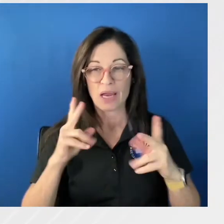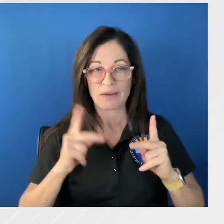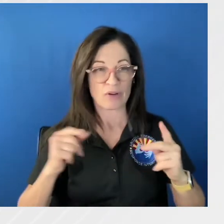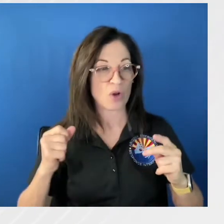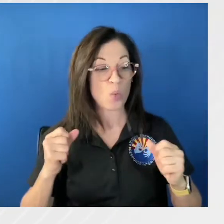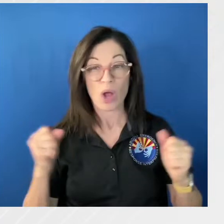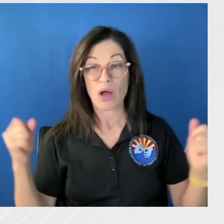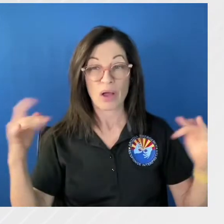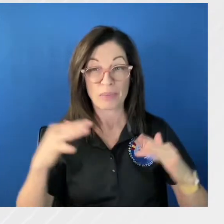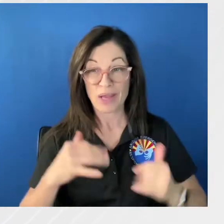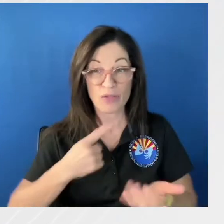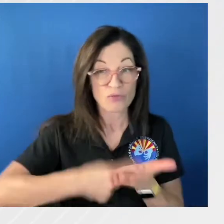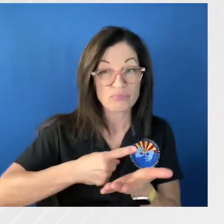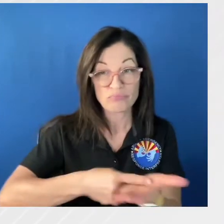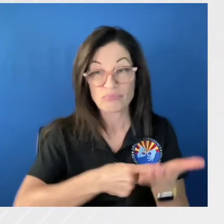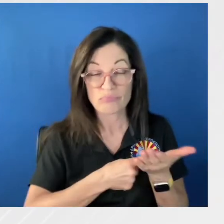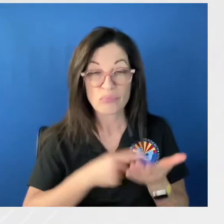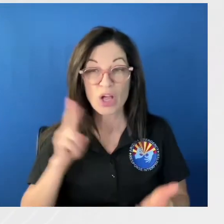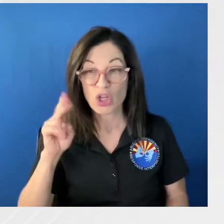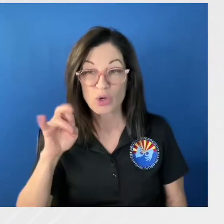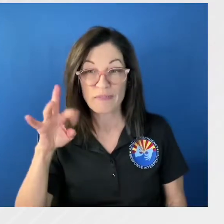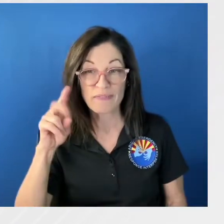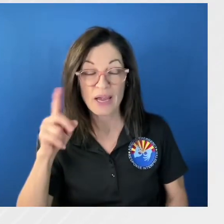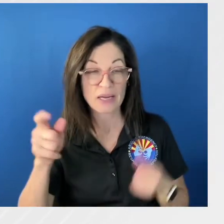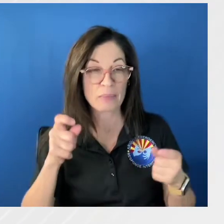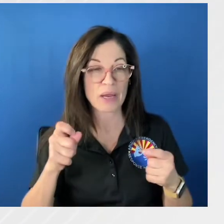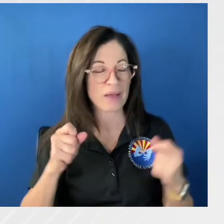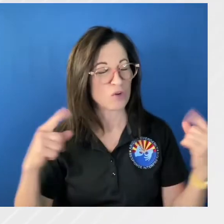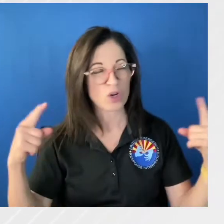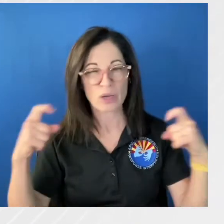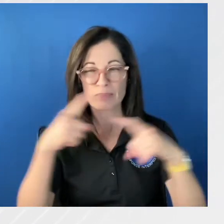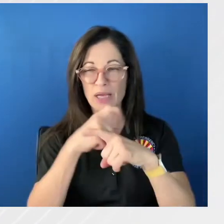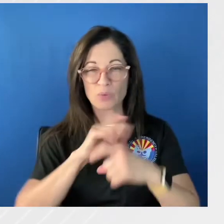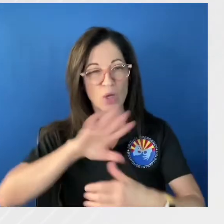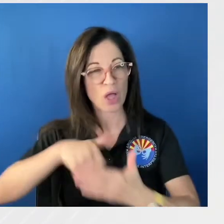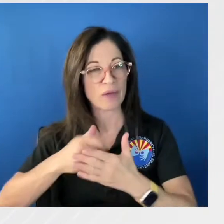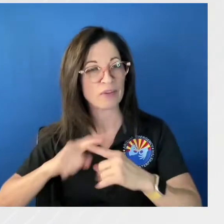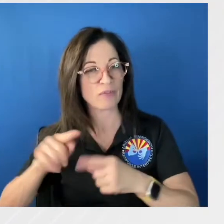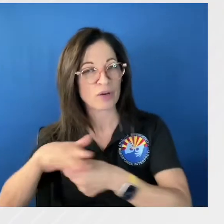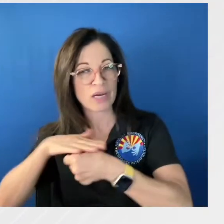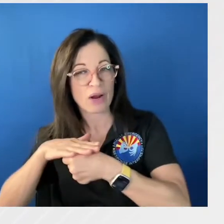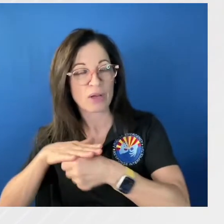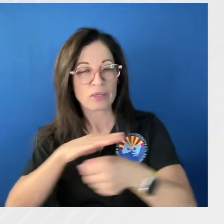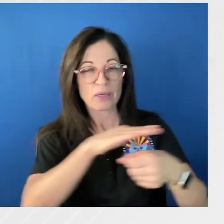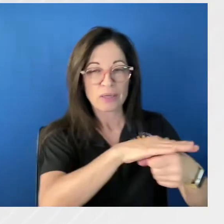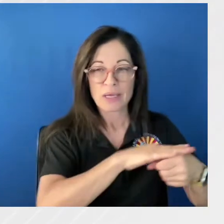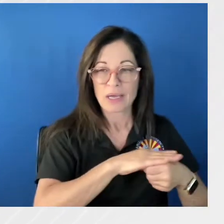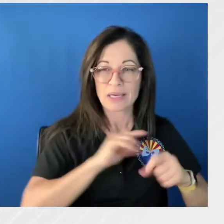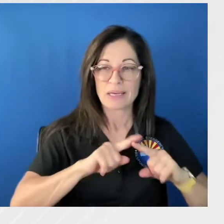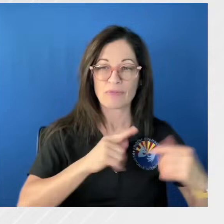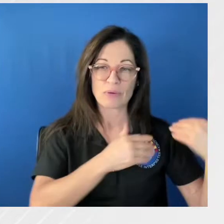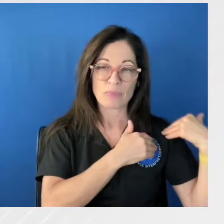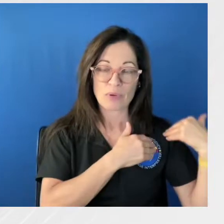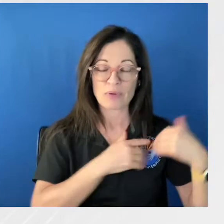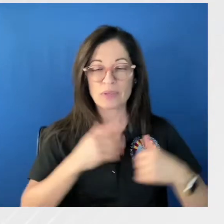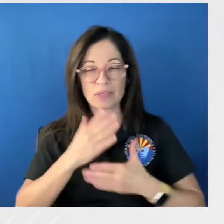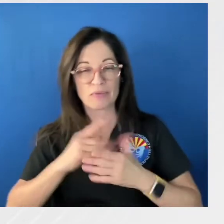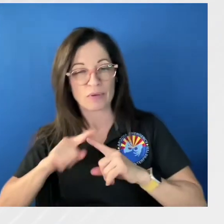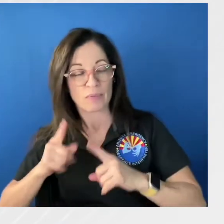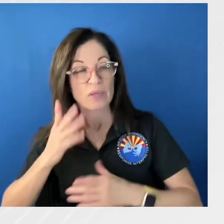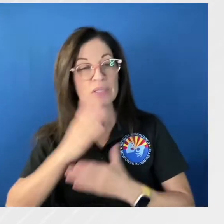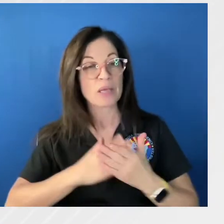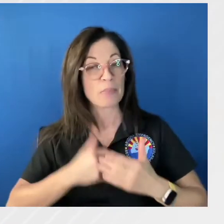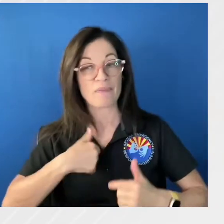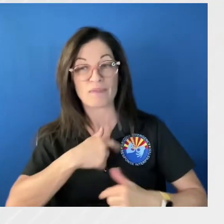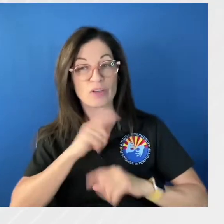about unified command, it's very complex. We all have different jurisdictions. We all have different accountabilities. Some report to the governor. Some report to the